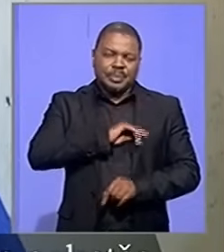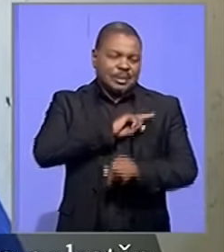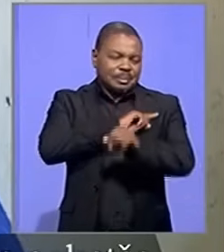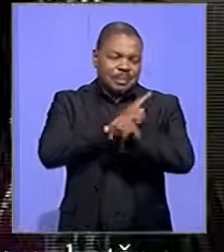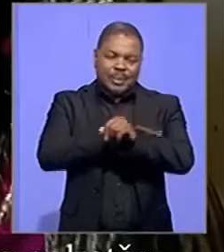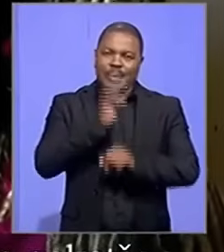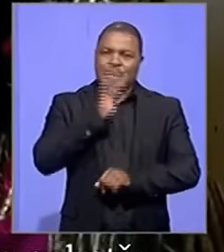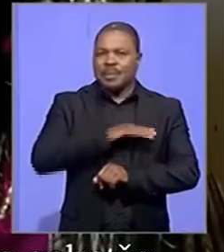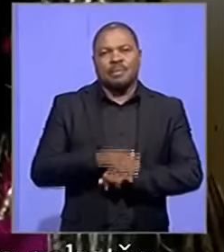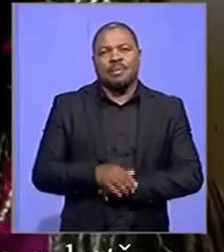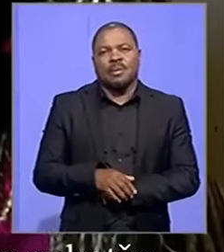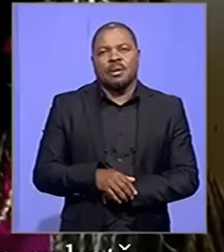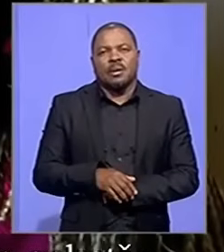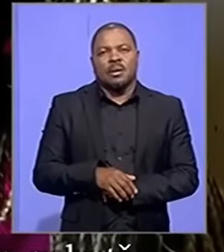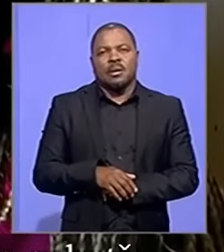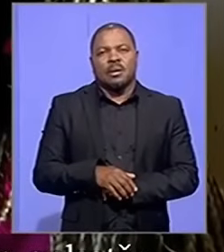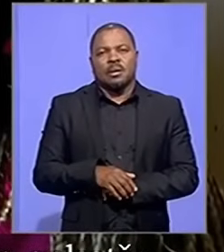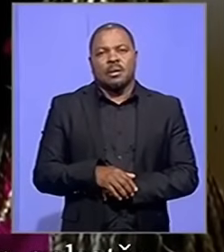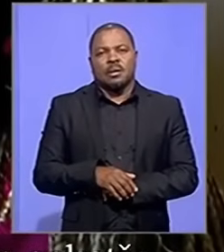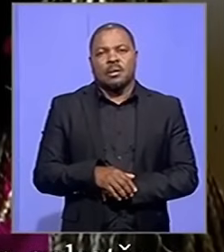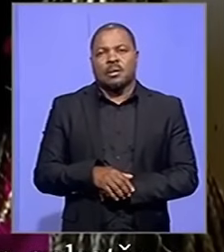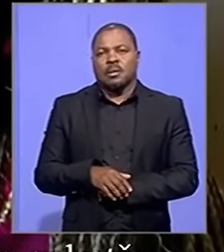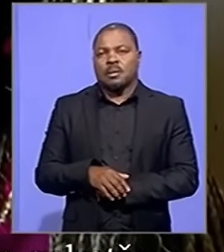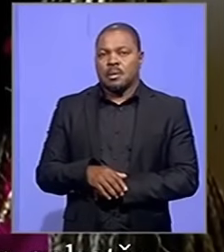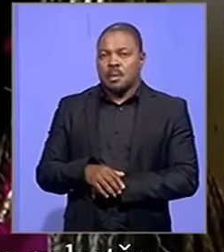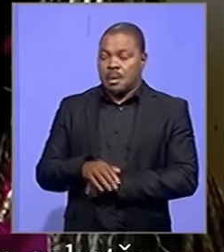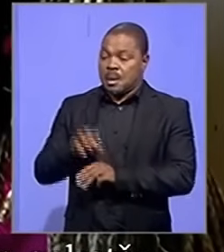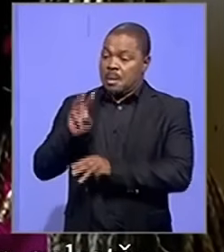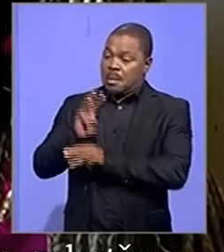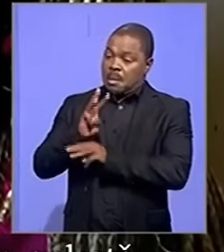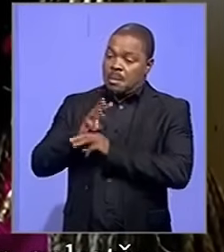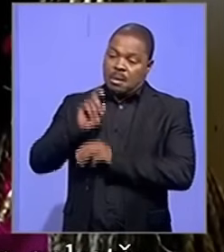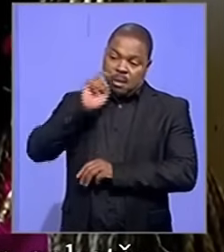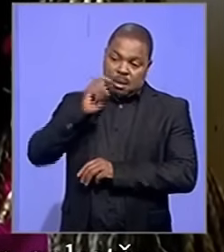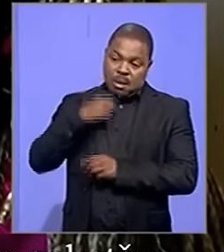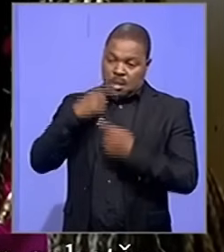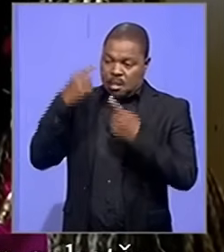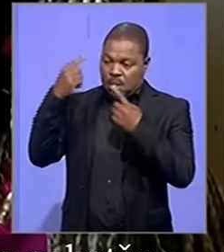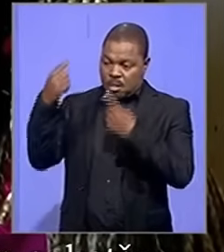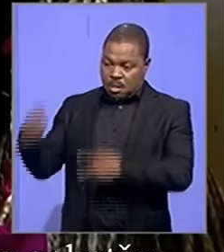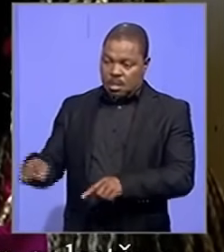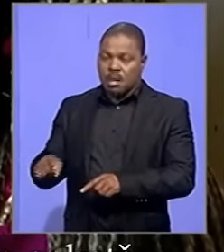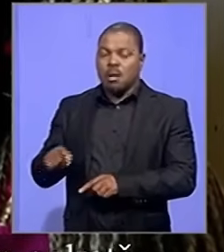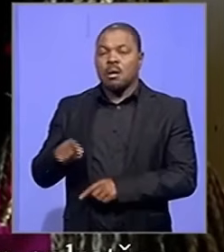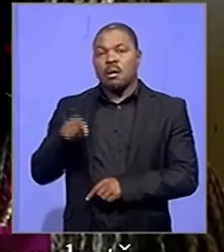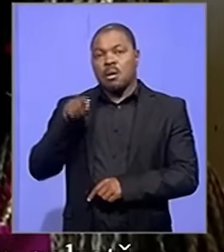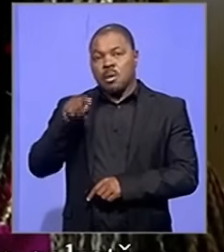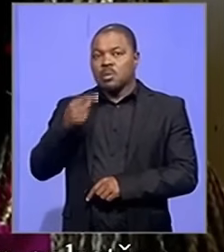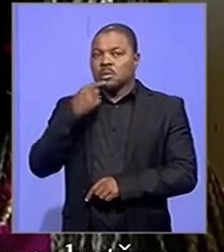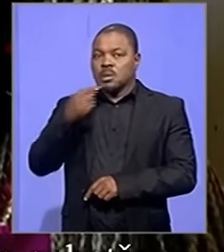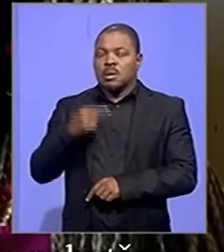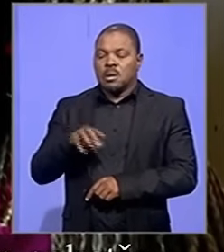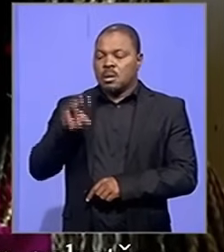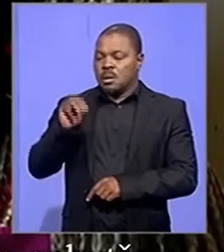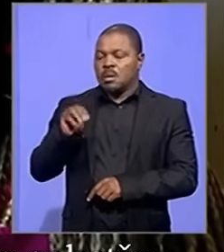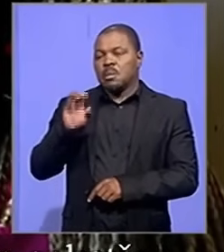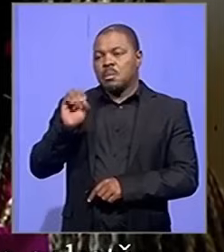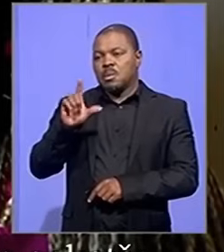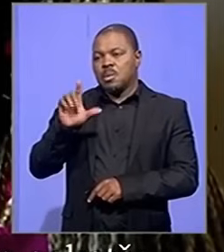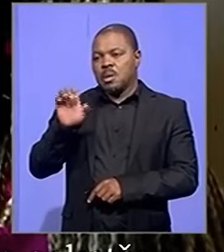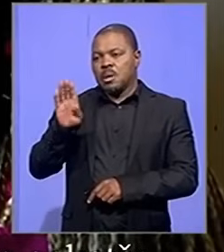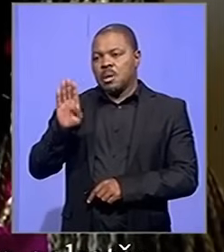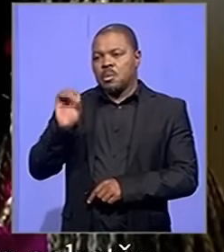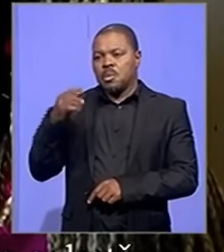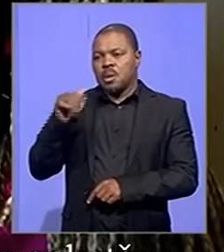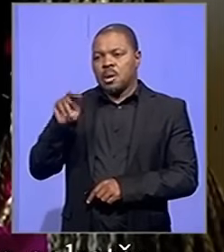matla o mama ka batla ha o mama ka atla o mama ka ba bua gore mo lebogeng gore nga ira yana